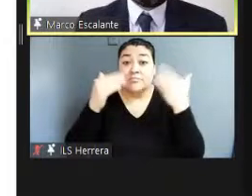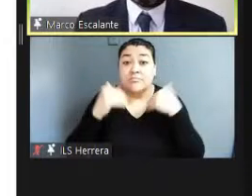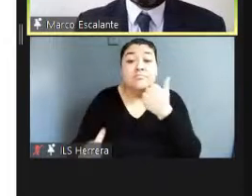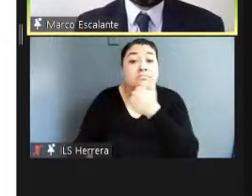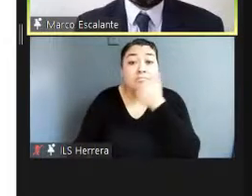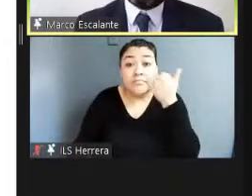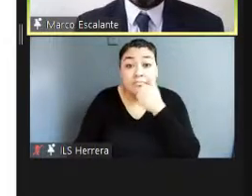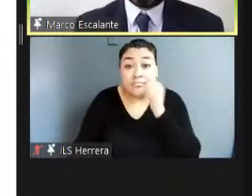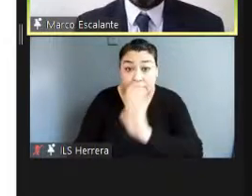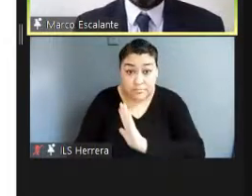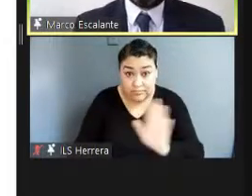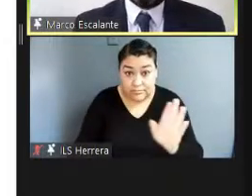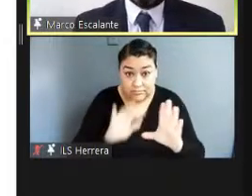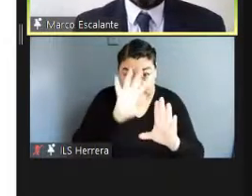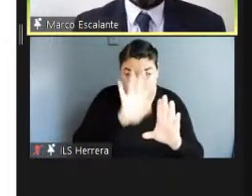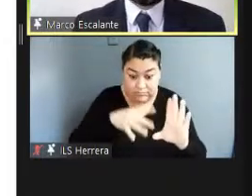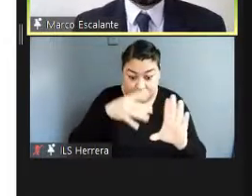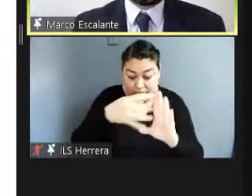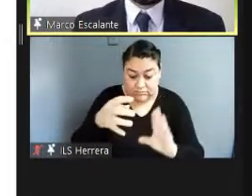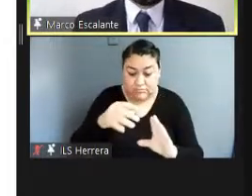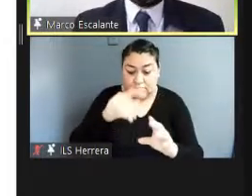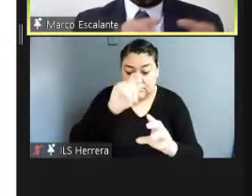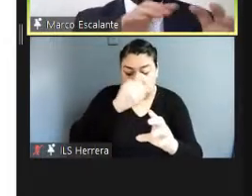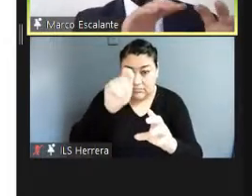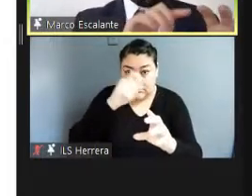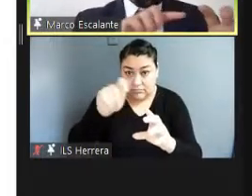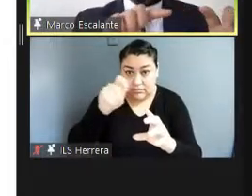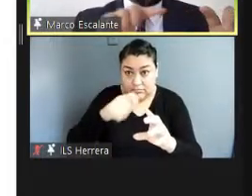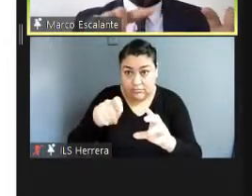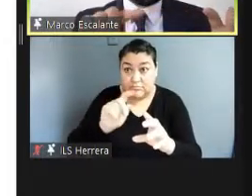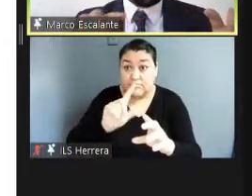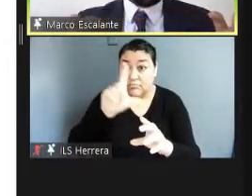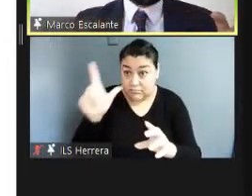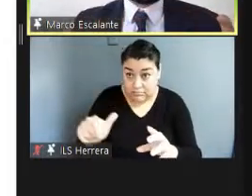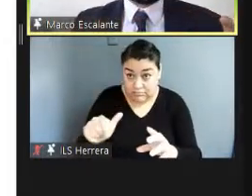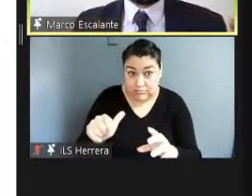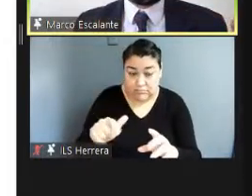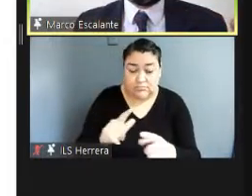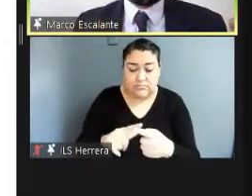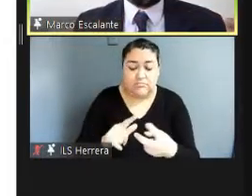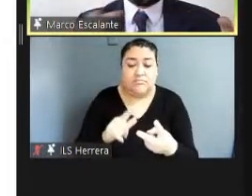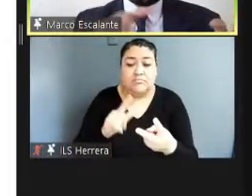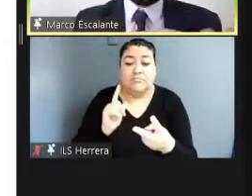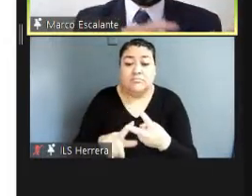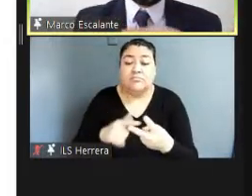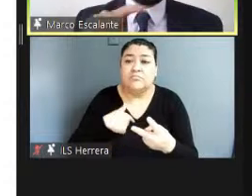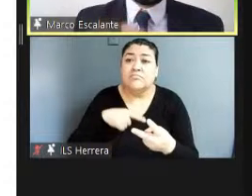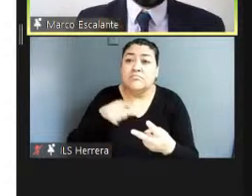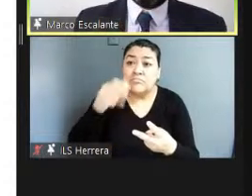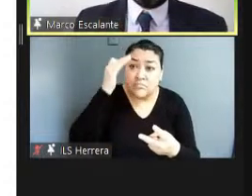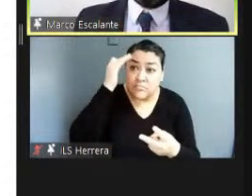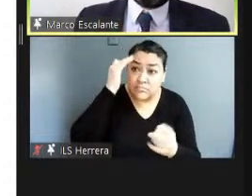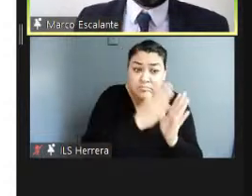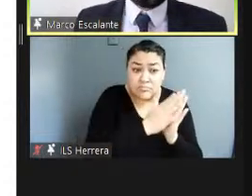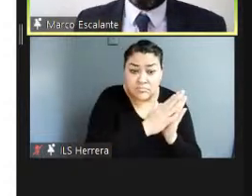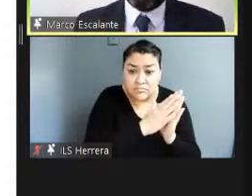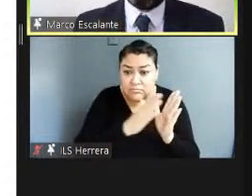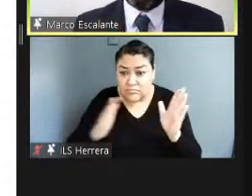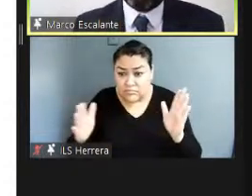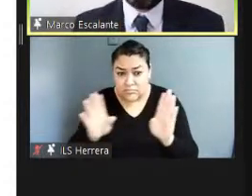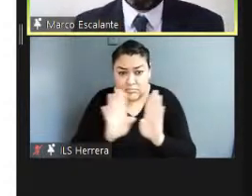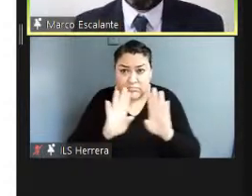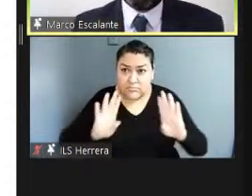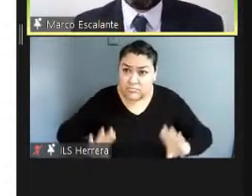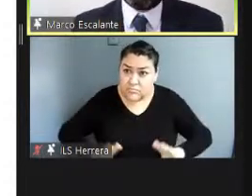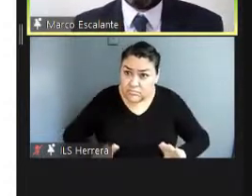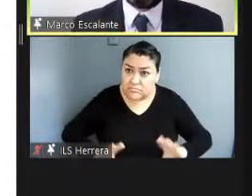The students also assess that competency. Once the professor has assessed the students through this,